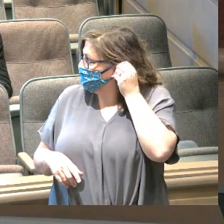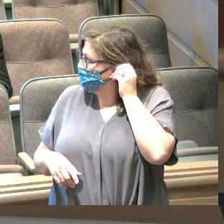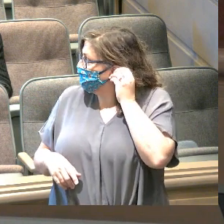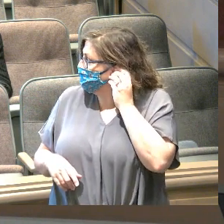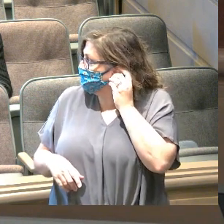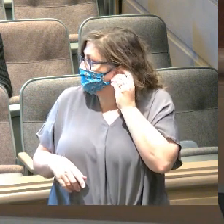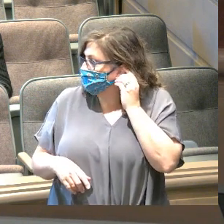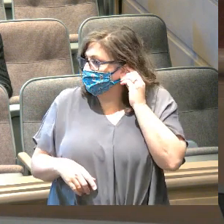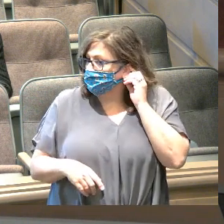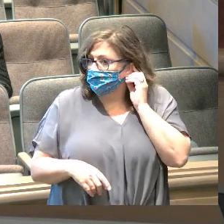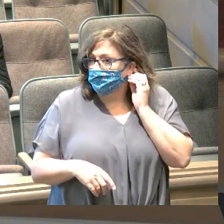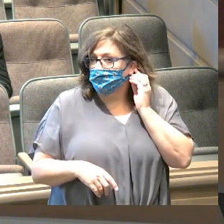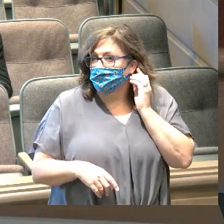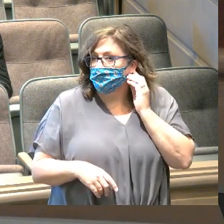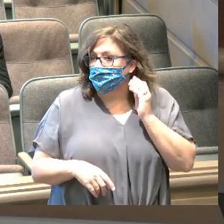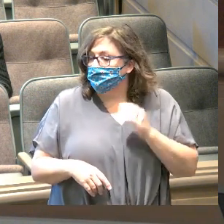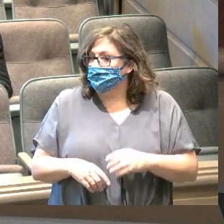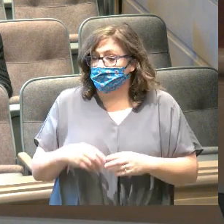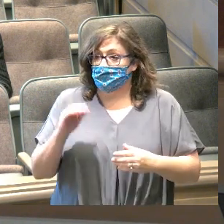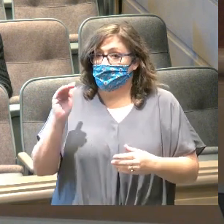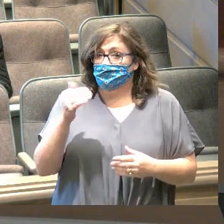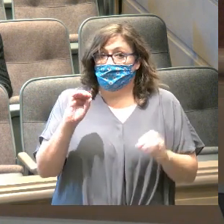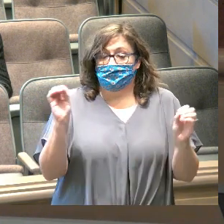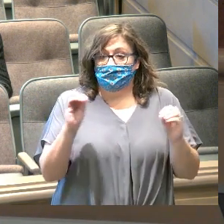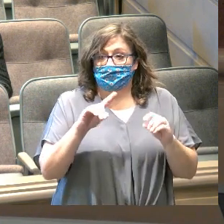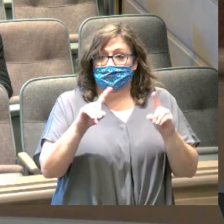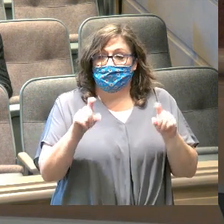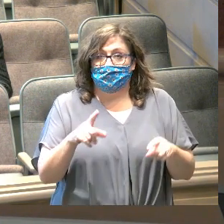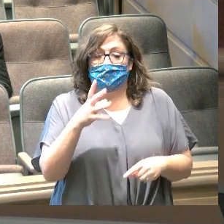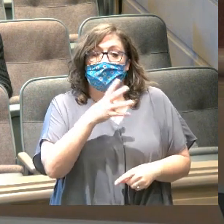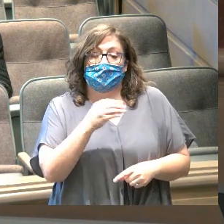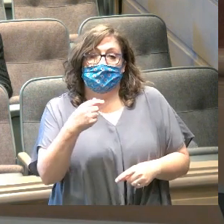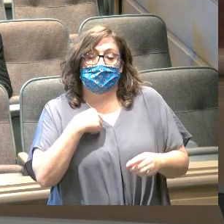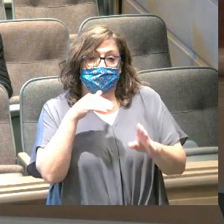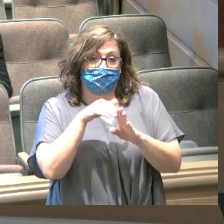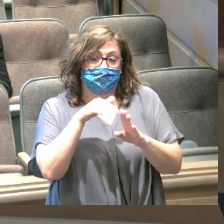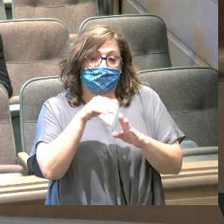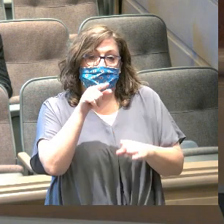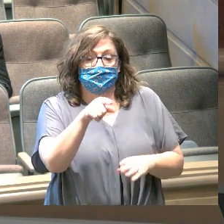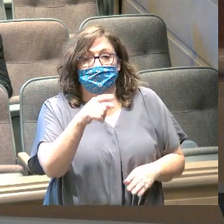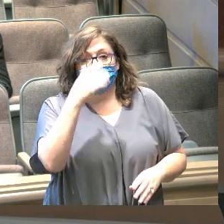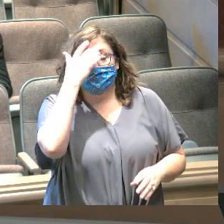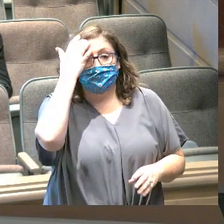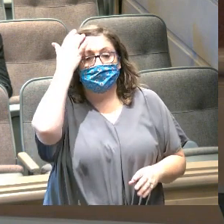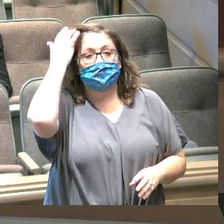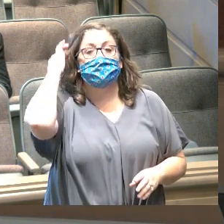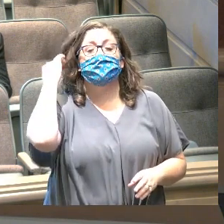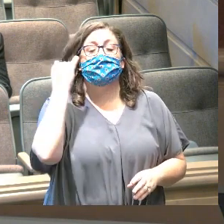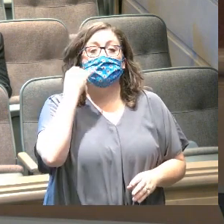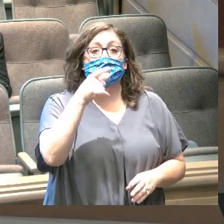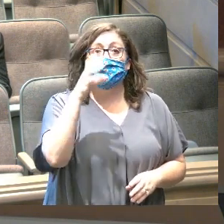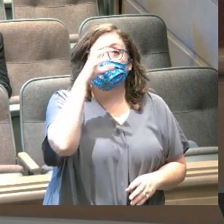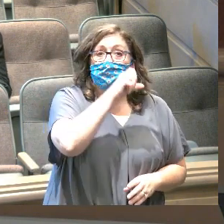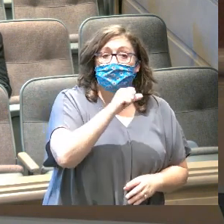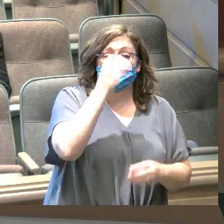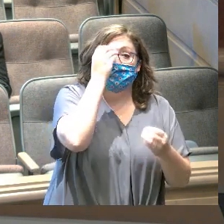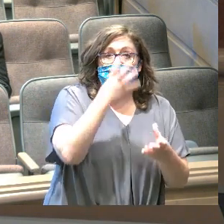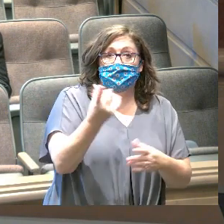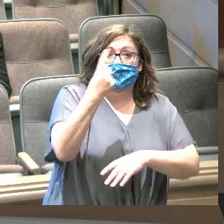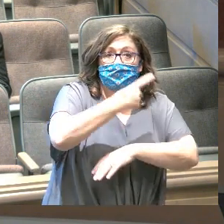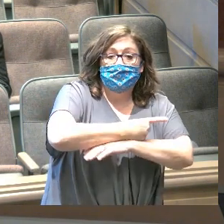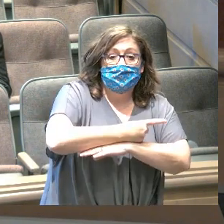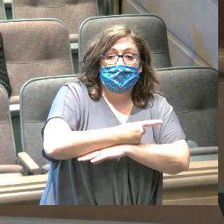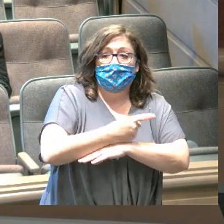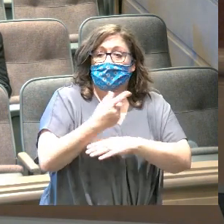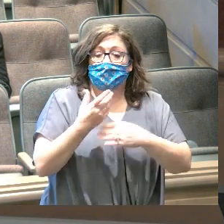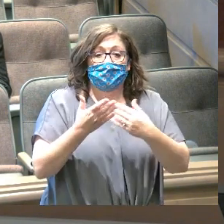Okay. Hearing none, we will also remind you, if you missed any of the information today on resources that